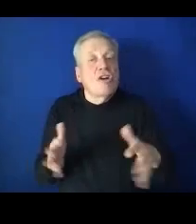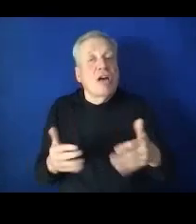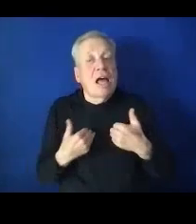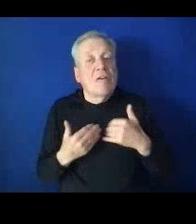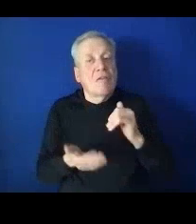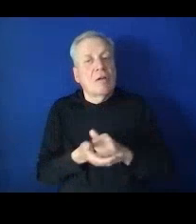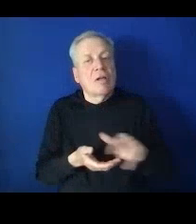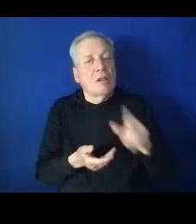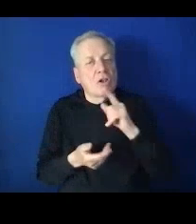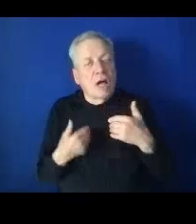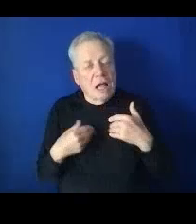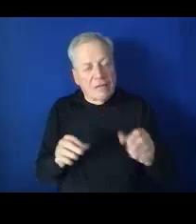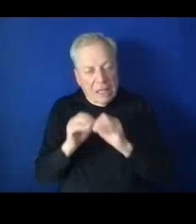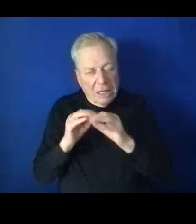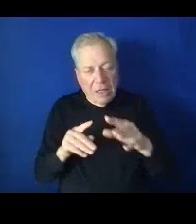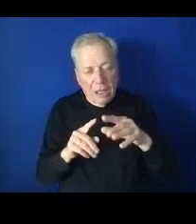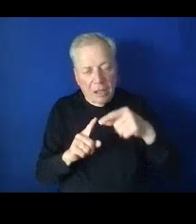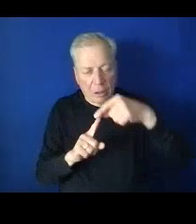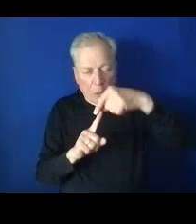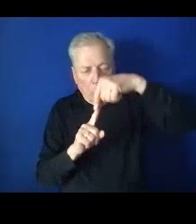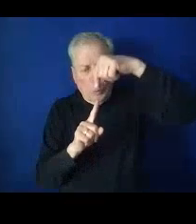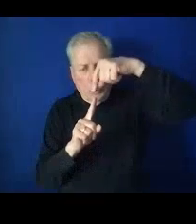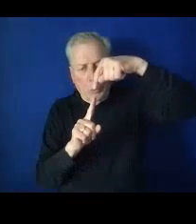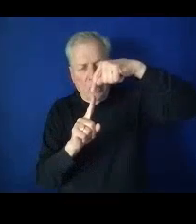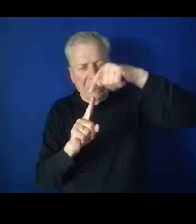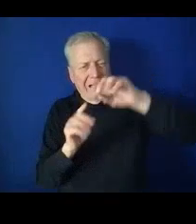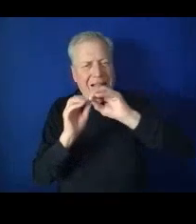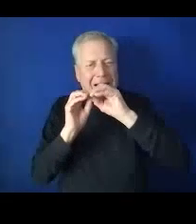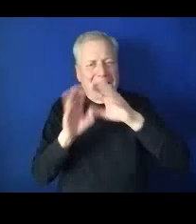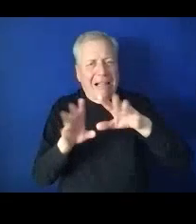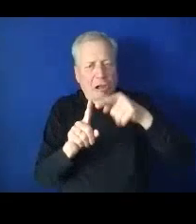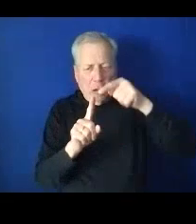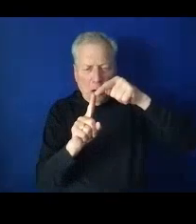they have clear pointed tips on the ends of the leaves,